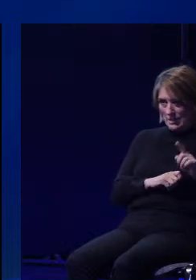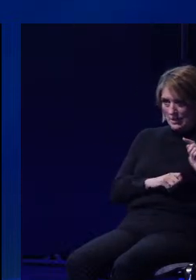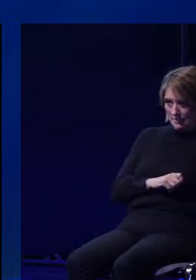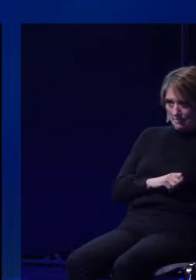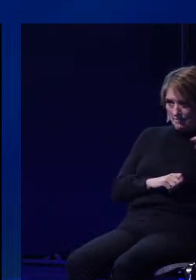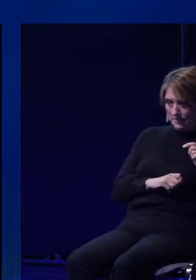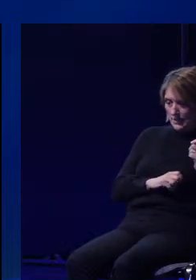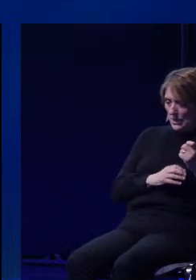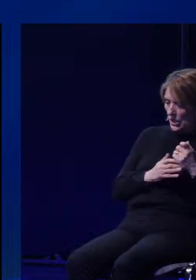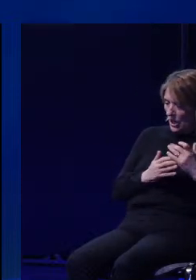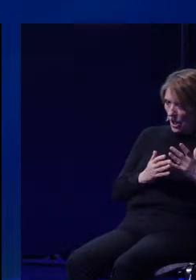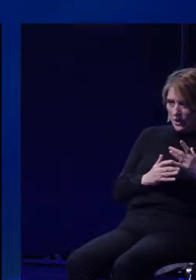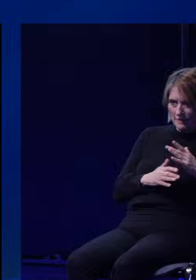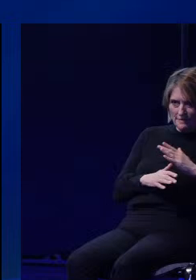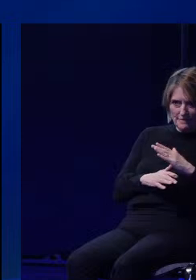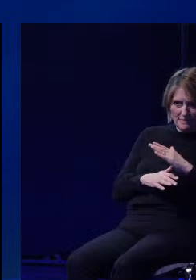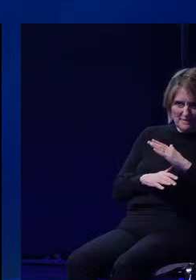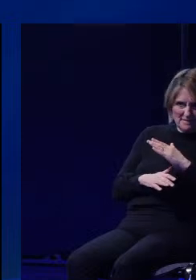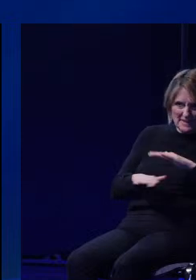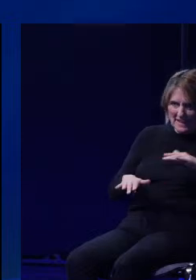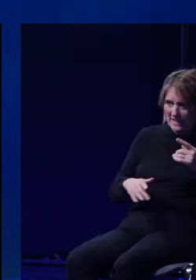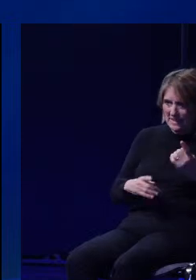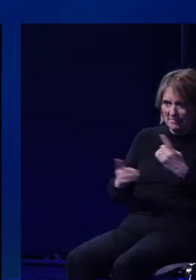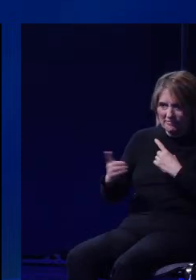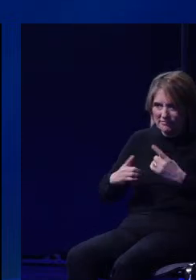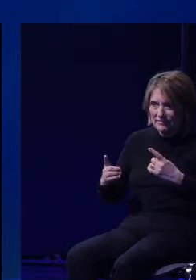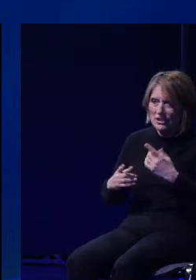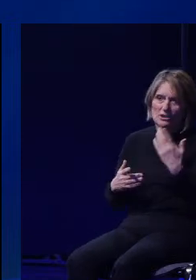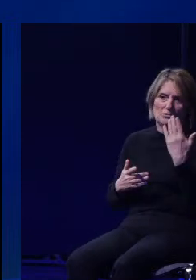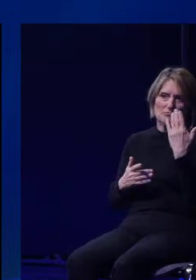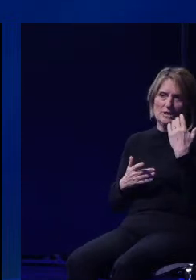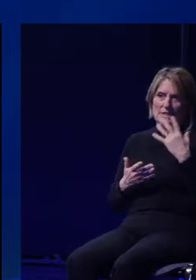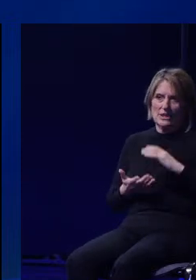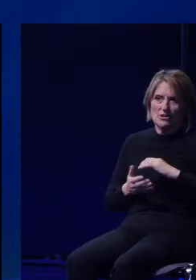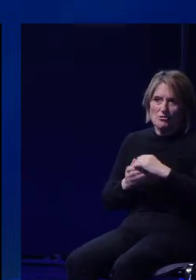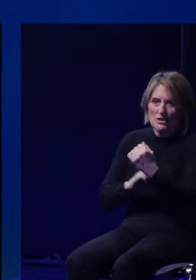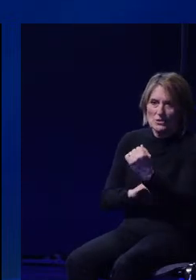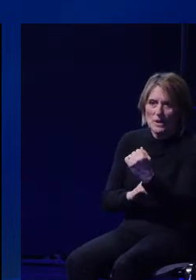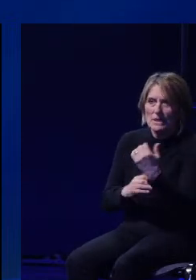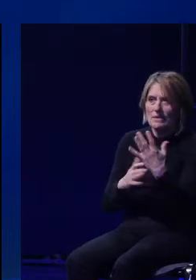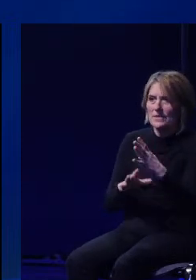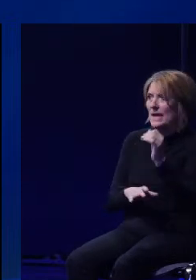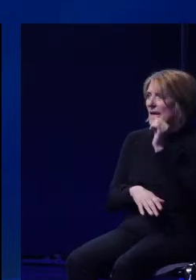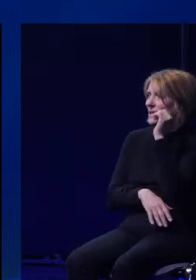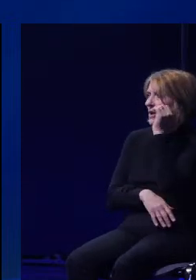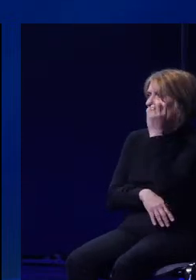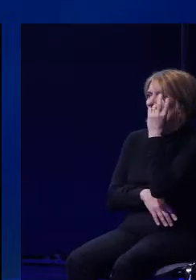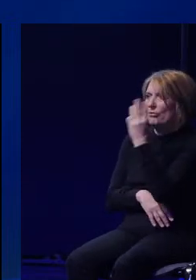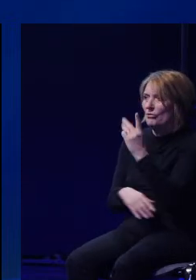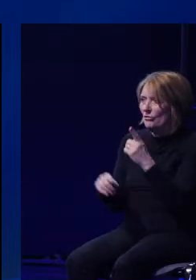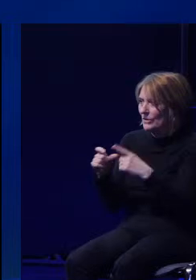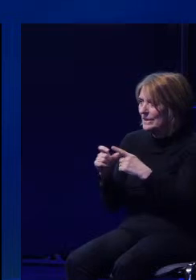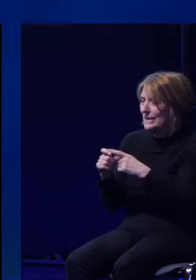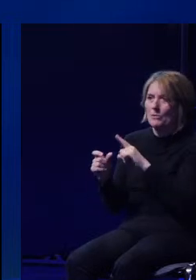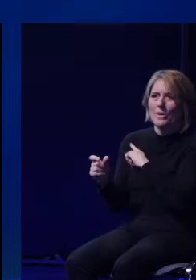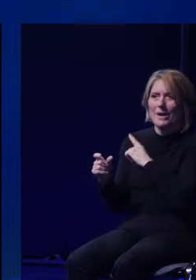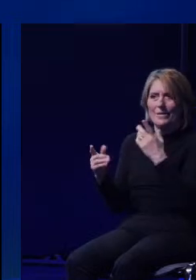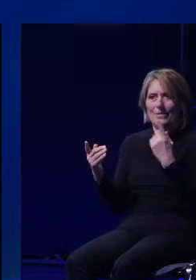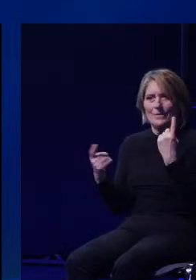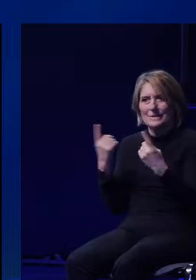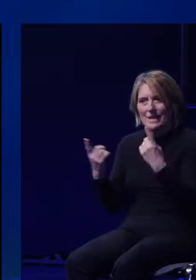we had a lot of kids come to us. They just graduated out of Fortnite and Roblox, and they know 3D because they play games,